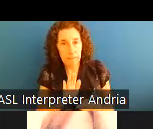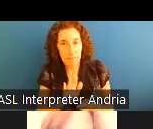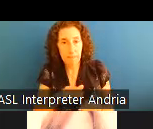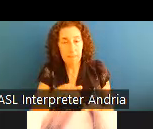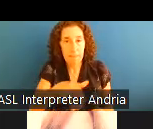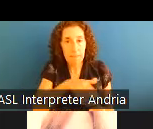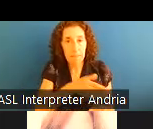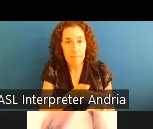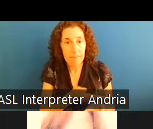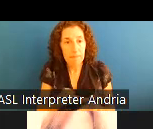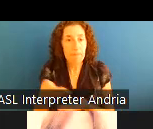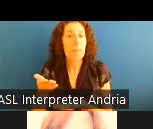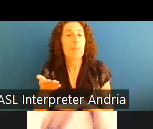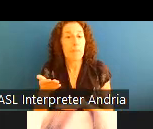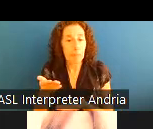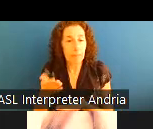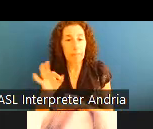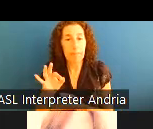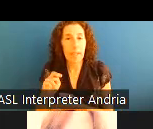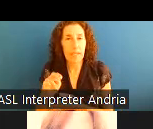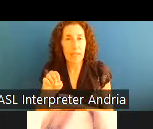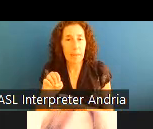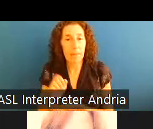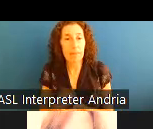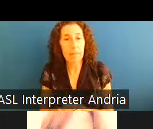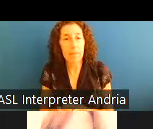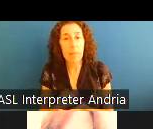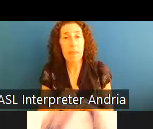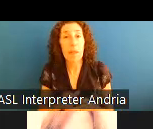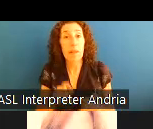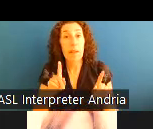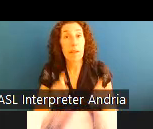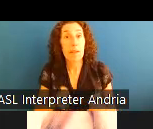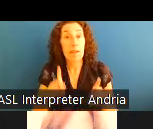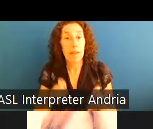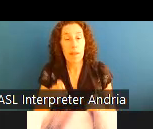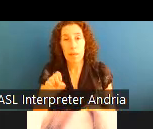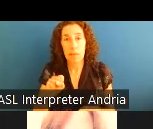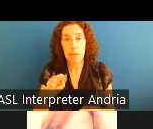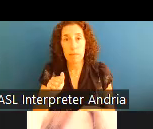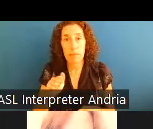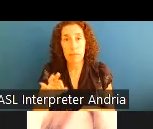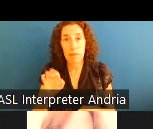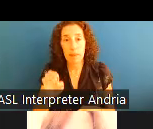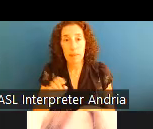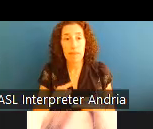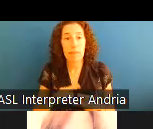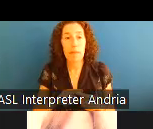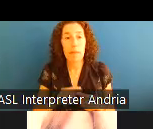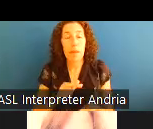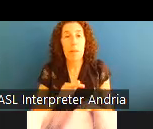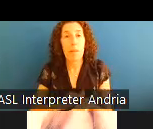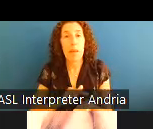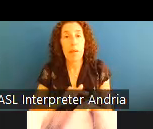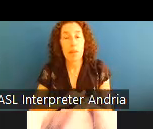down and understand a SAFE is to separate it into two parts. So the first being medical attention and the